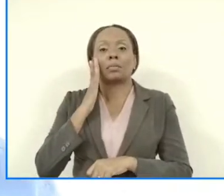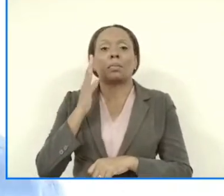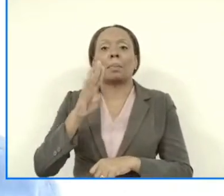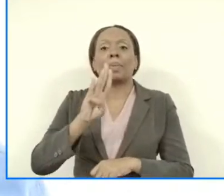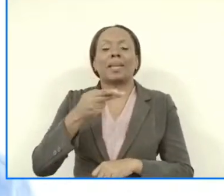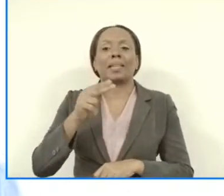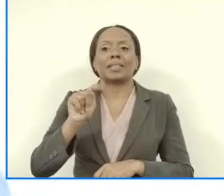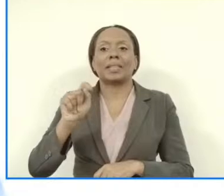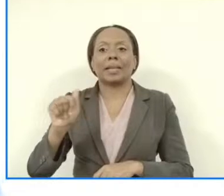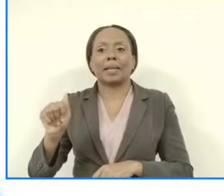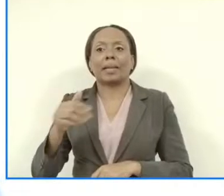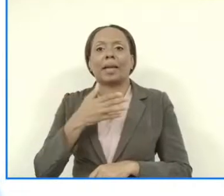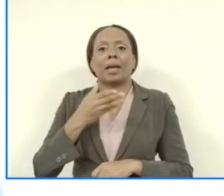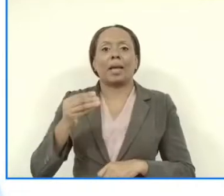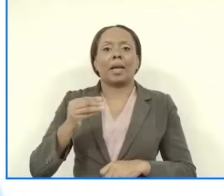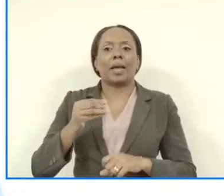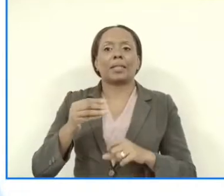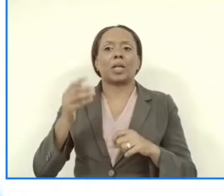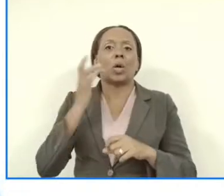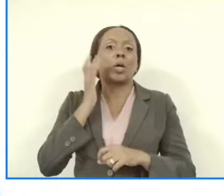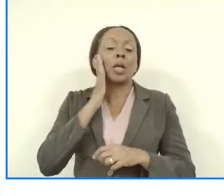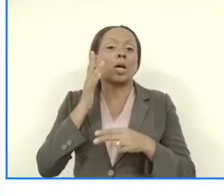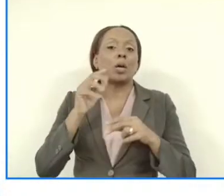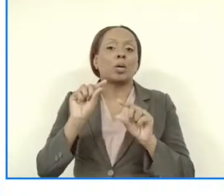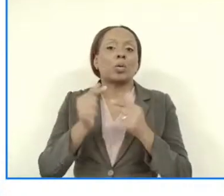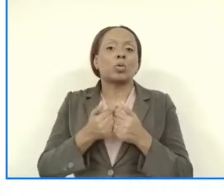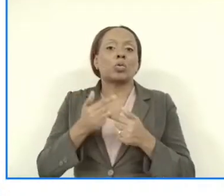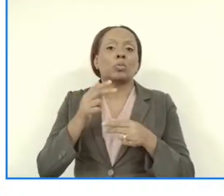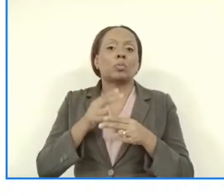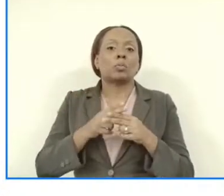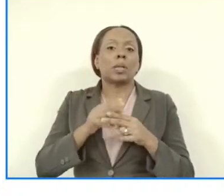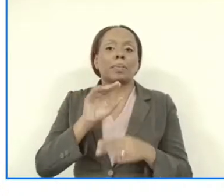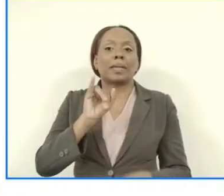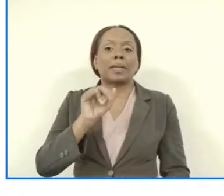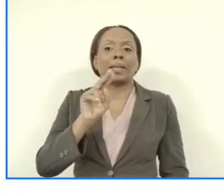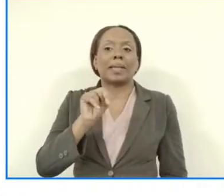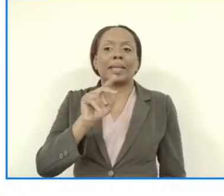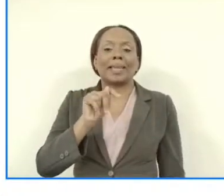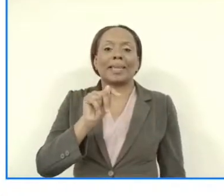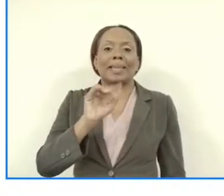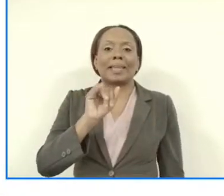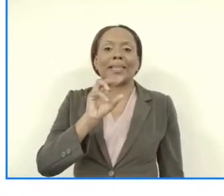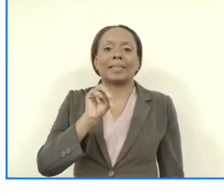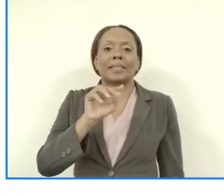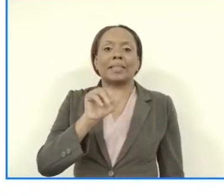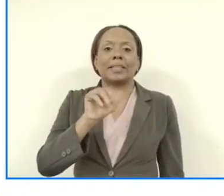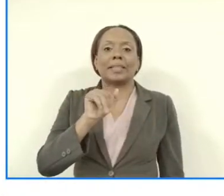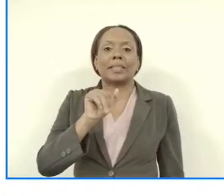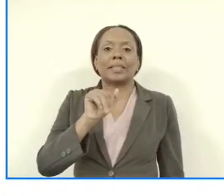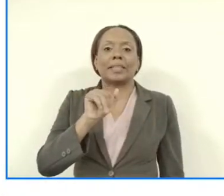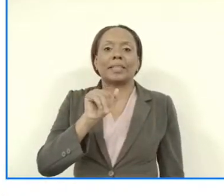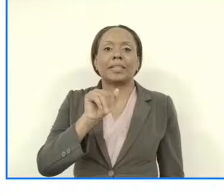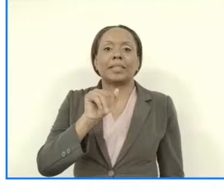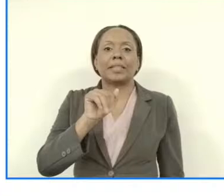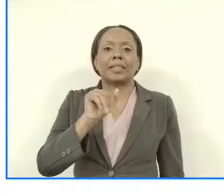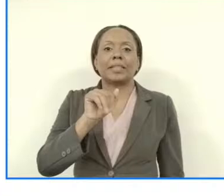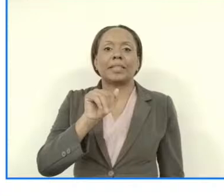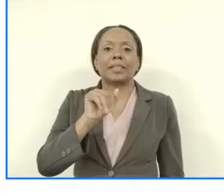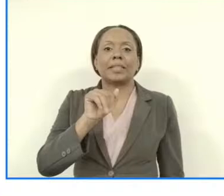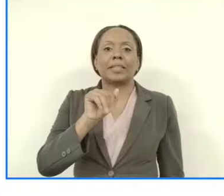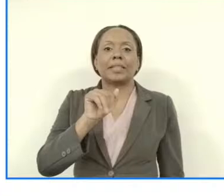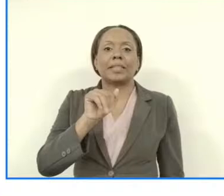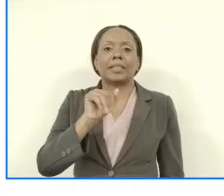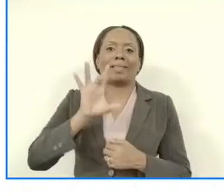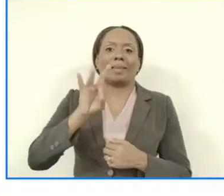have provided some room stock of about 108 rooms, and they're trying to add more to that. That's